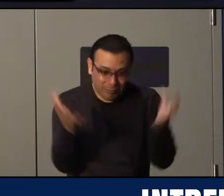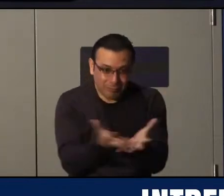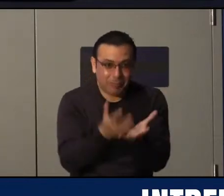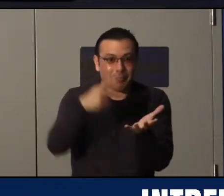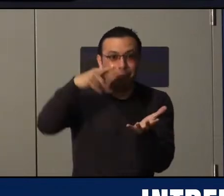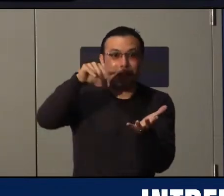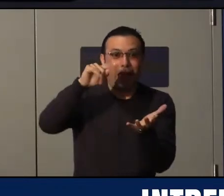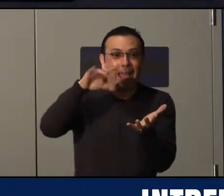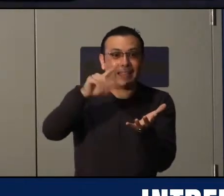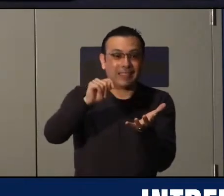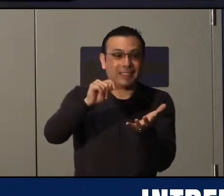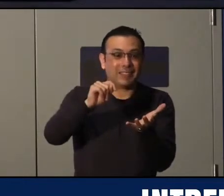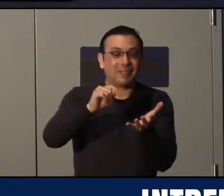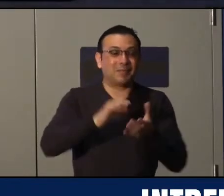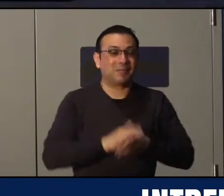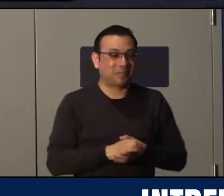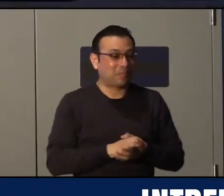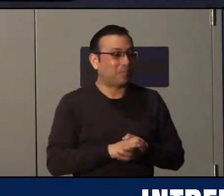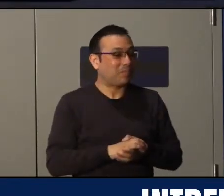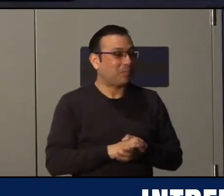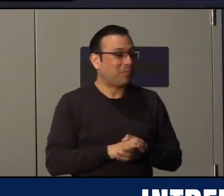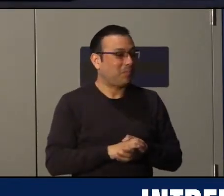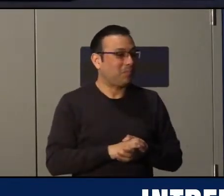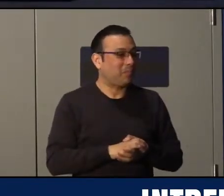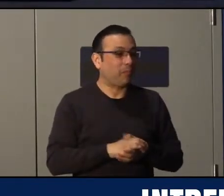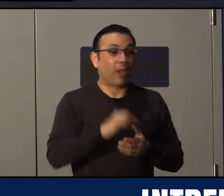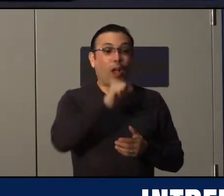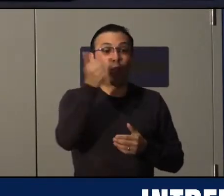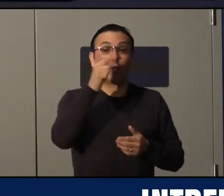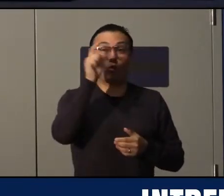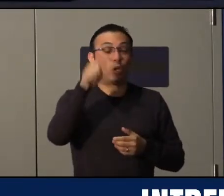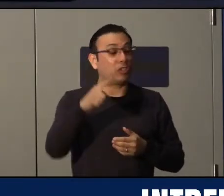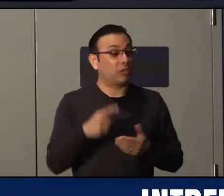You can go on to another question. Okay, in the first row here.